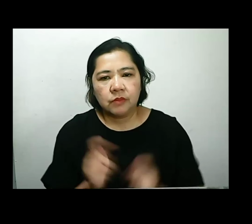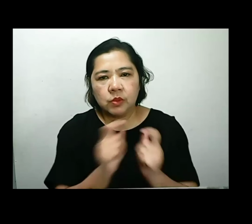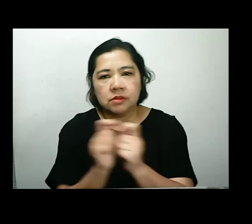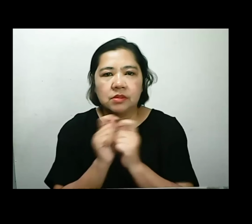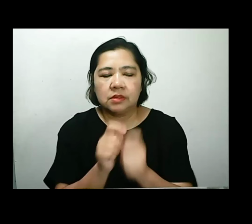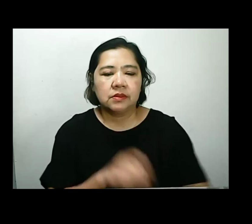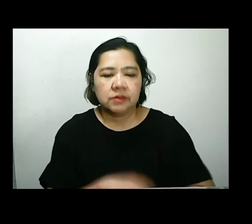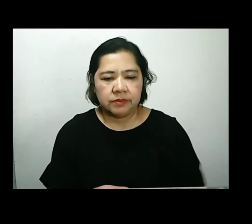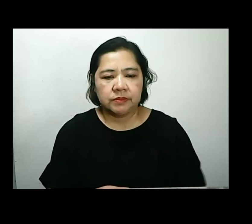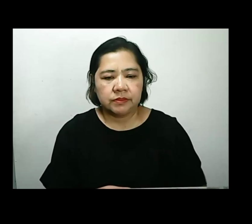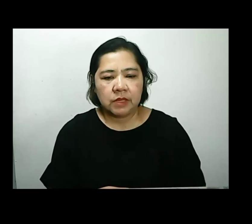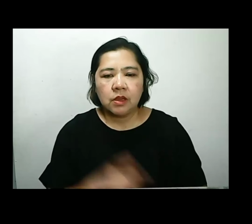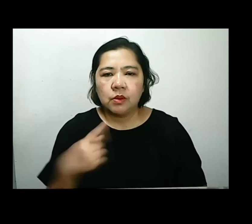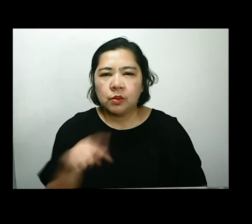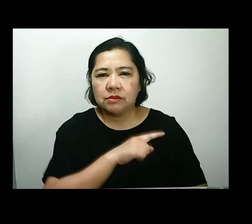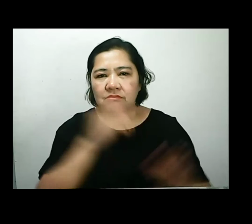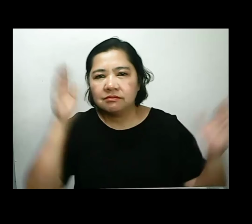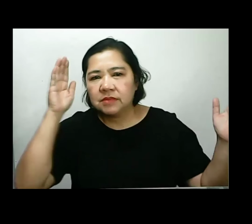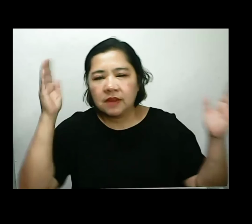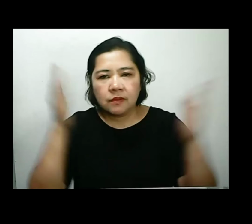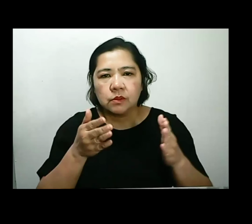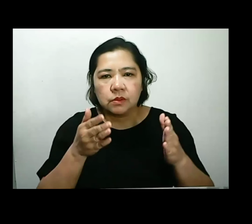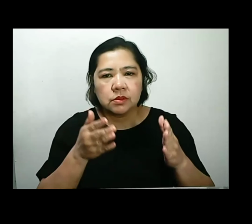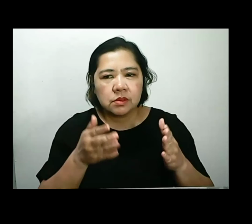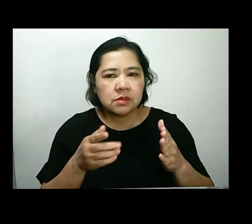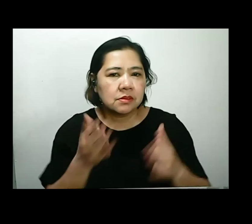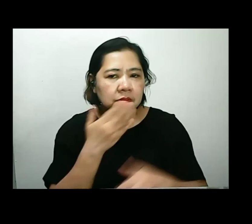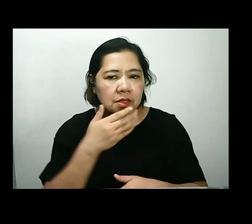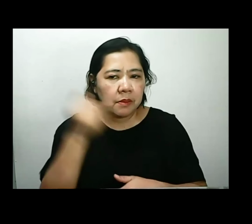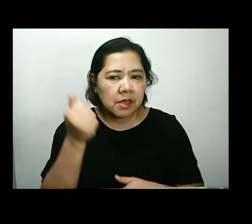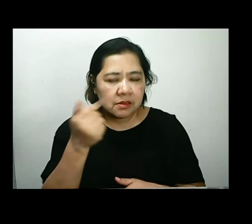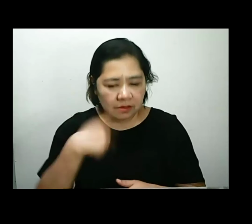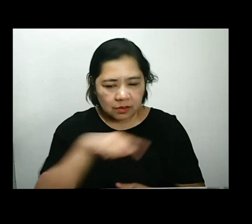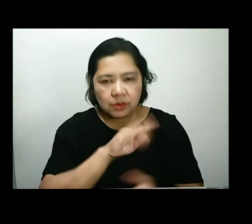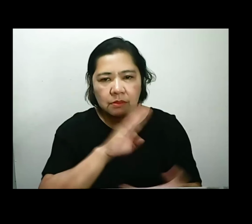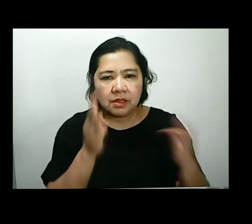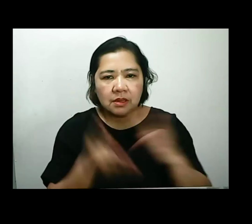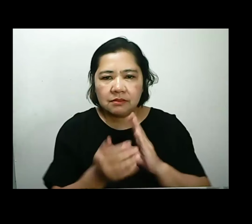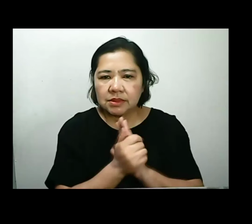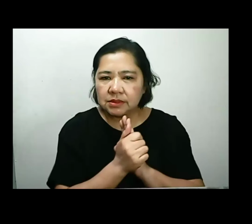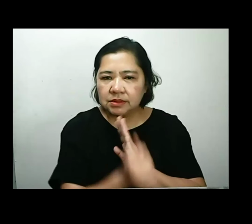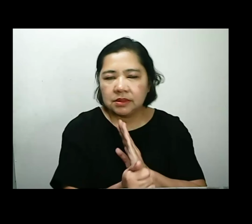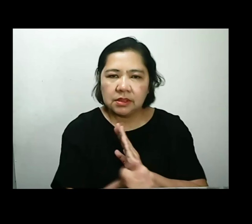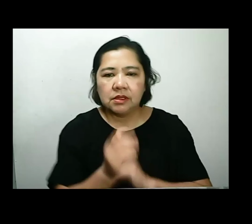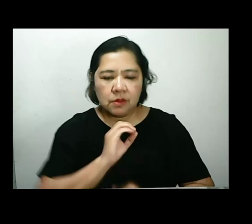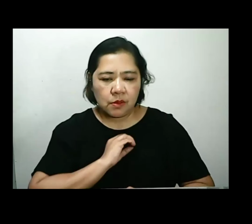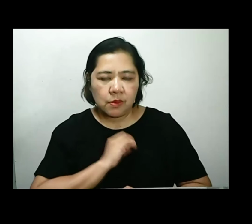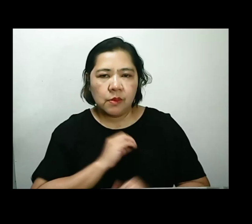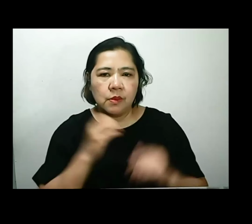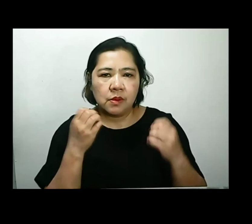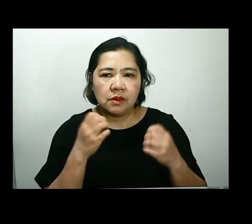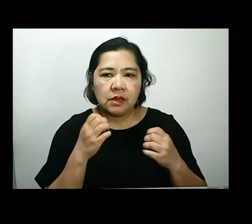so focused on, you know, being the best that we can be by excelling through in our own efforts, not knowing